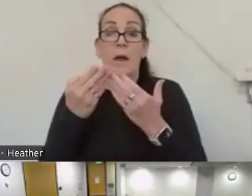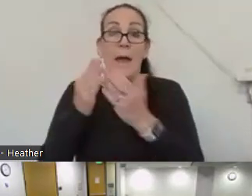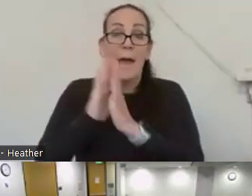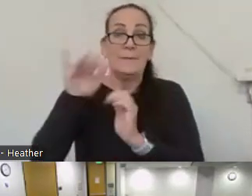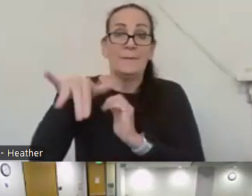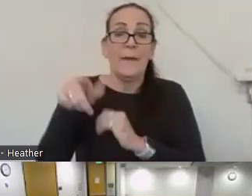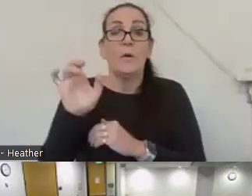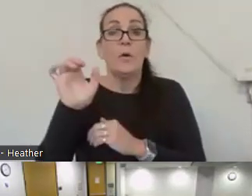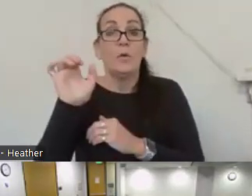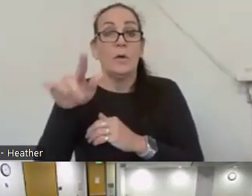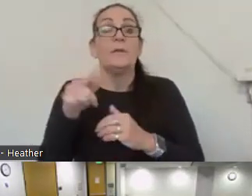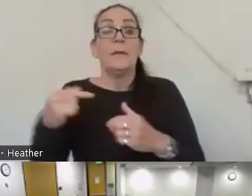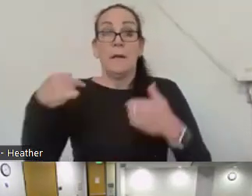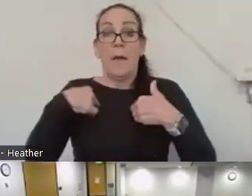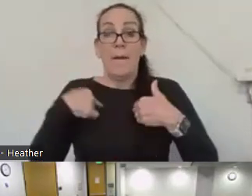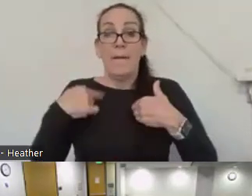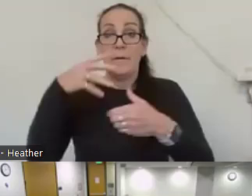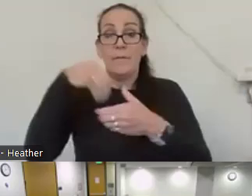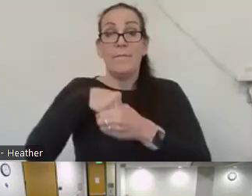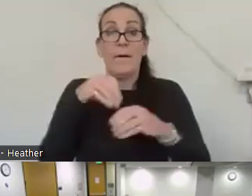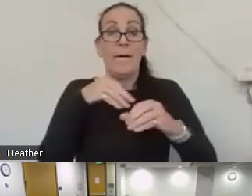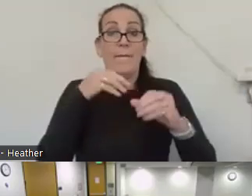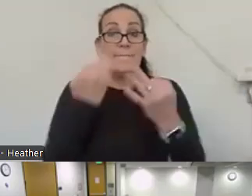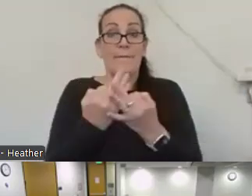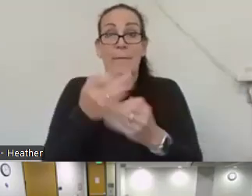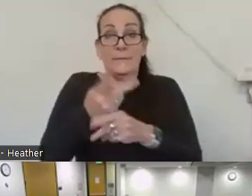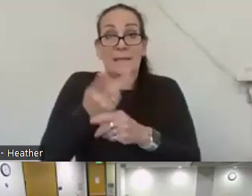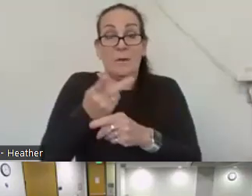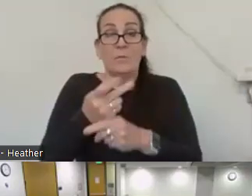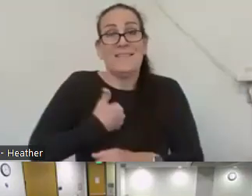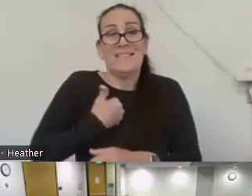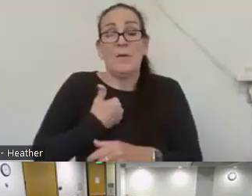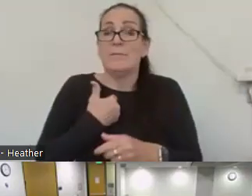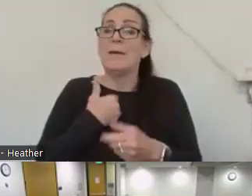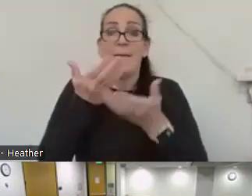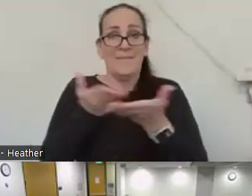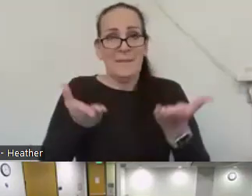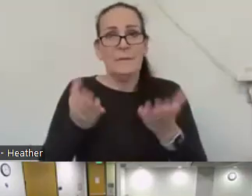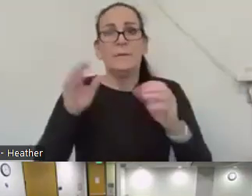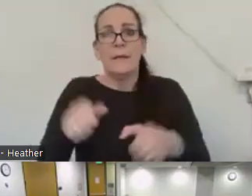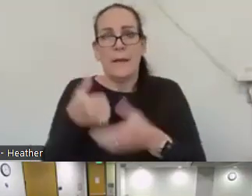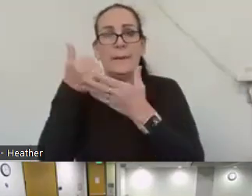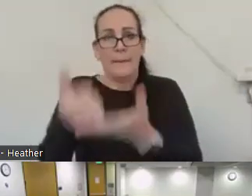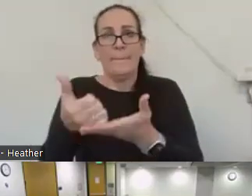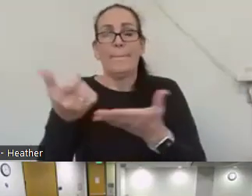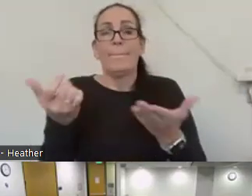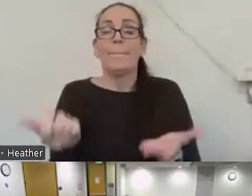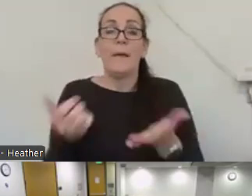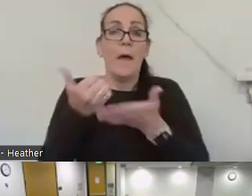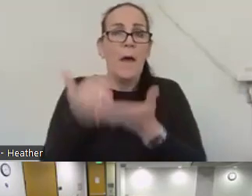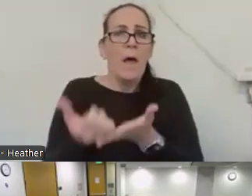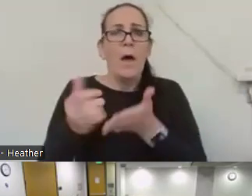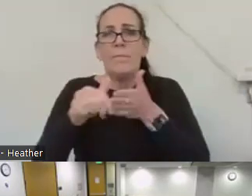family caregiver myself, things like this can be helpful in navigating